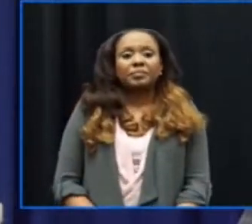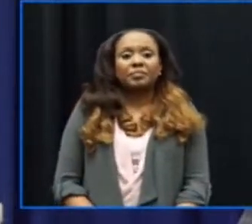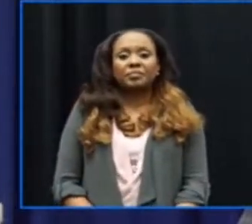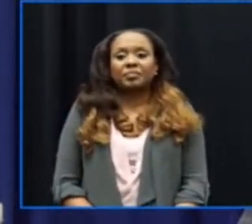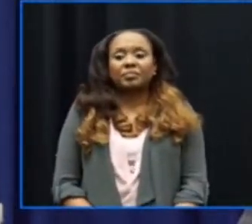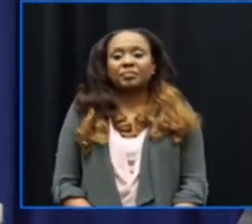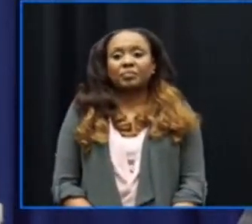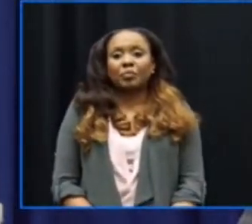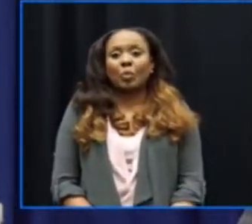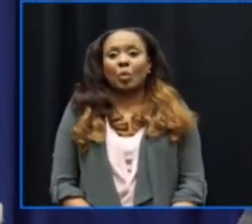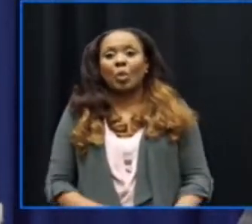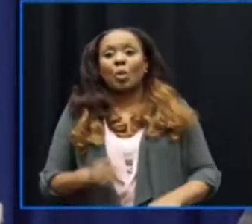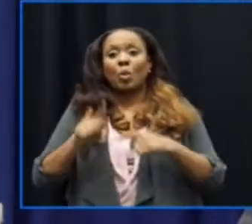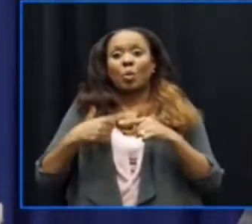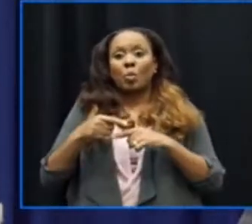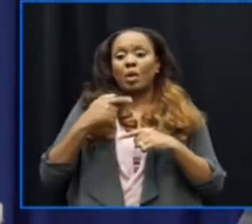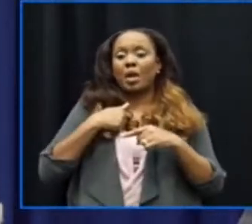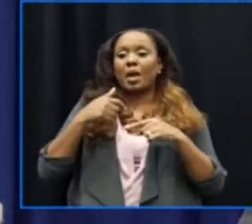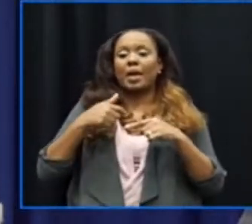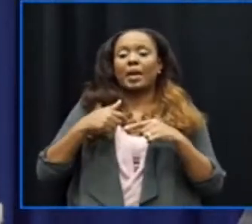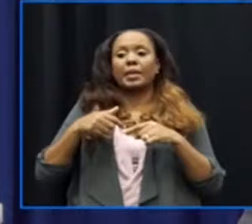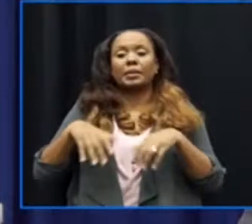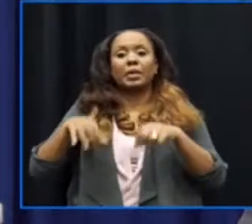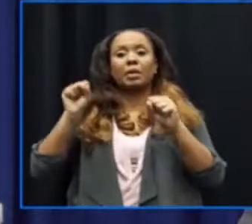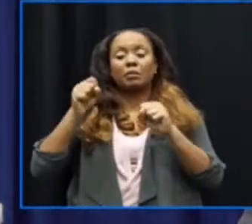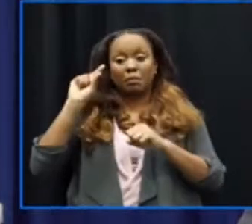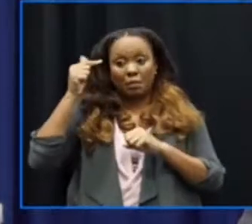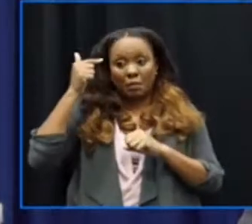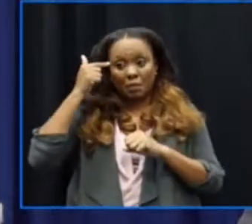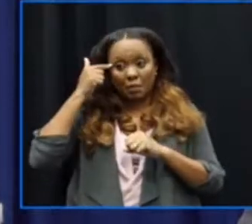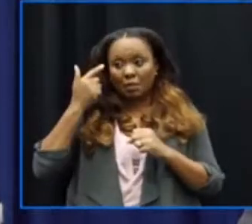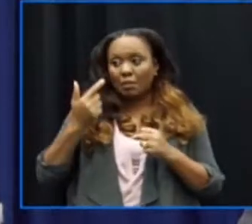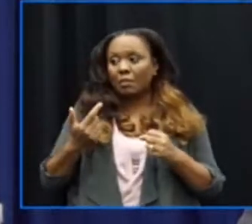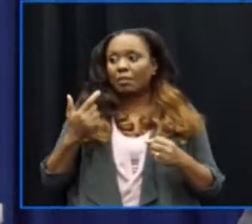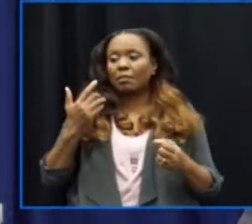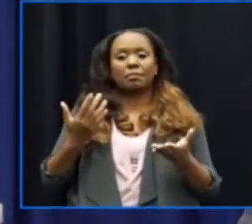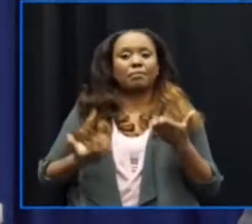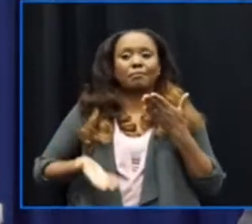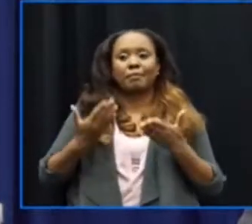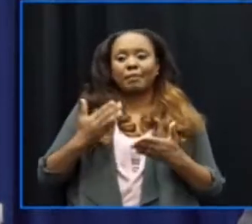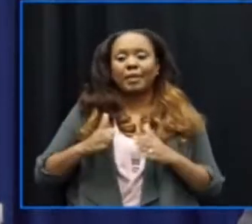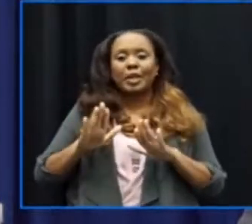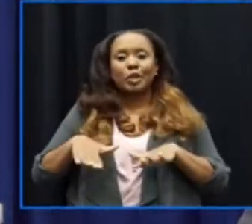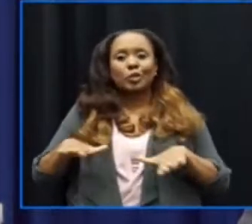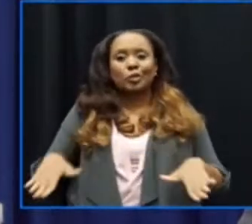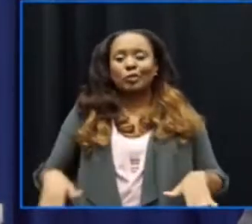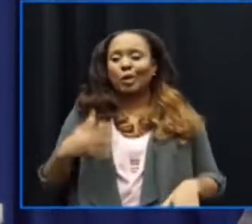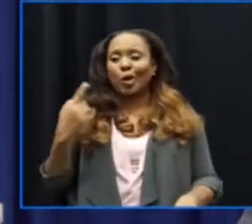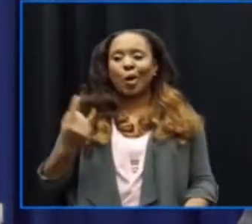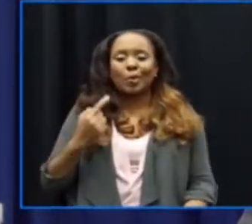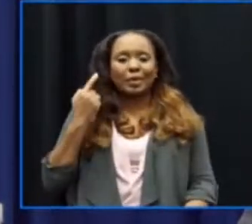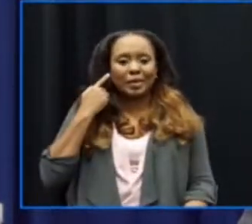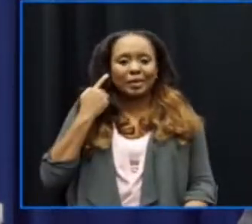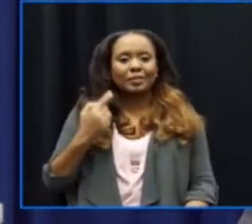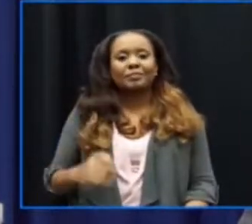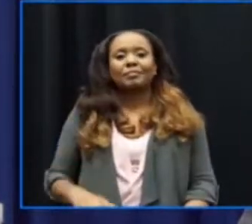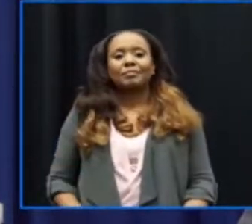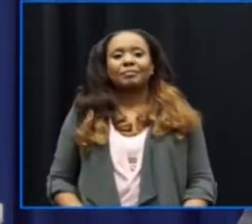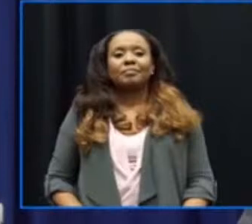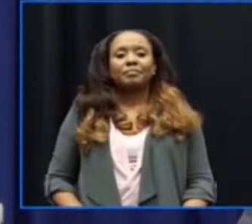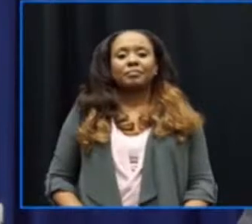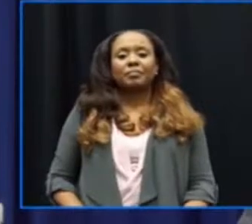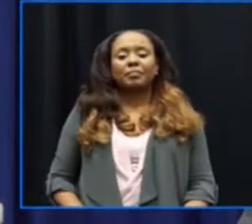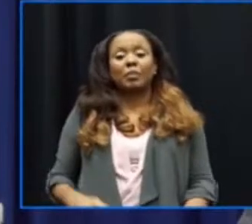since assuming this office that perhaps the little children more than anybody else come and tell me about. Many